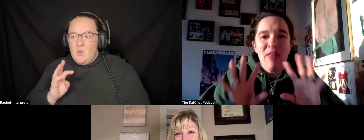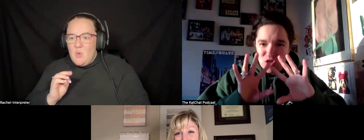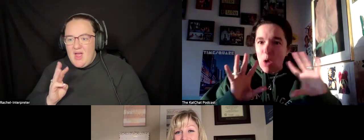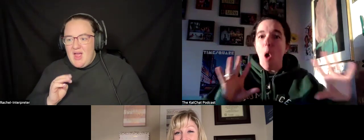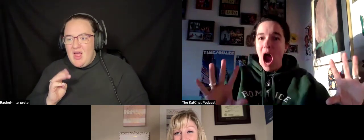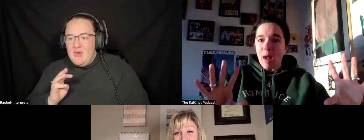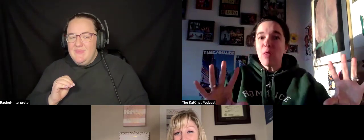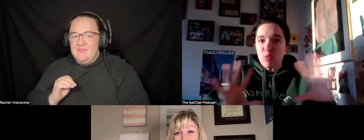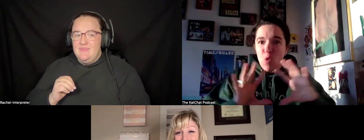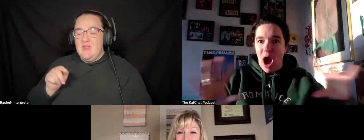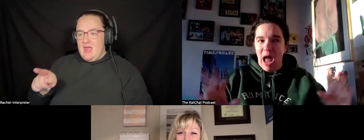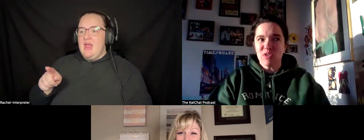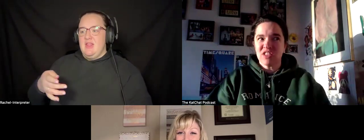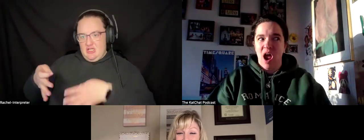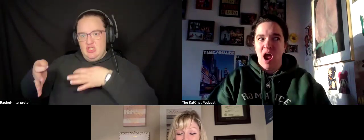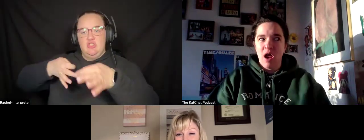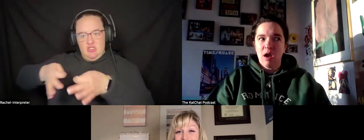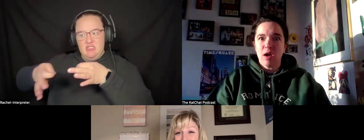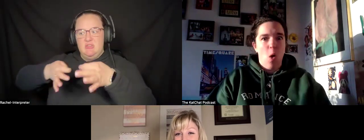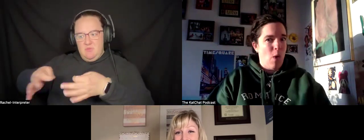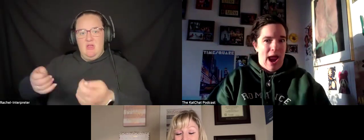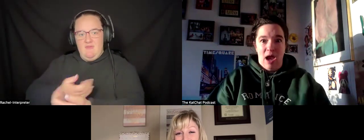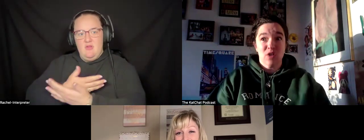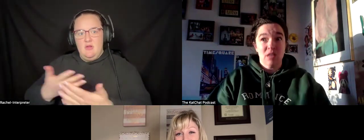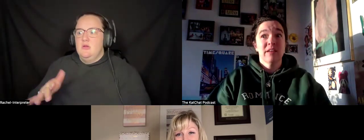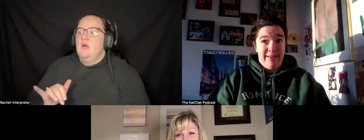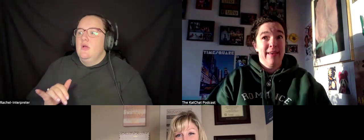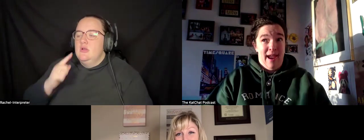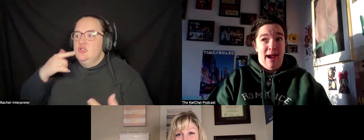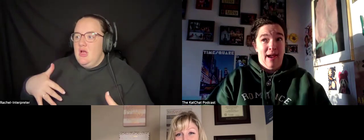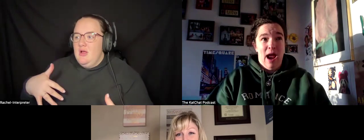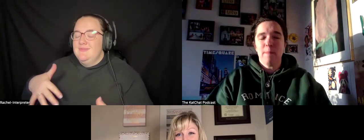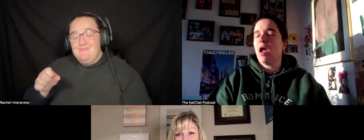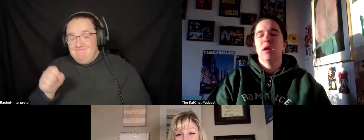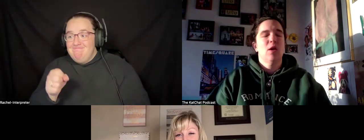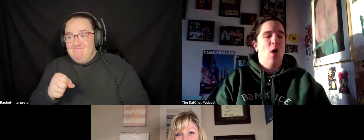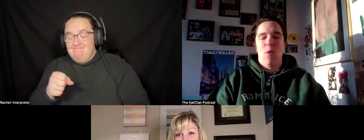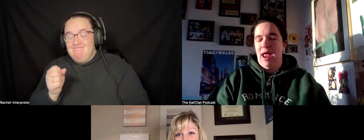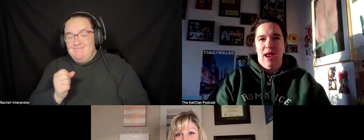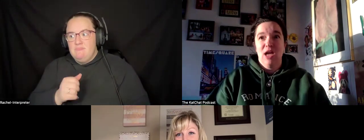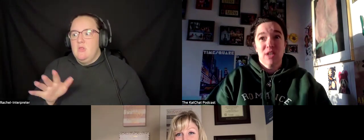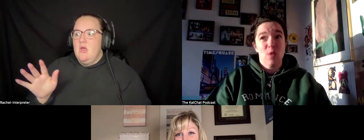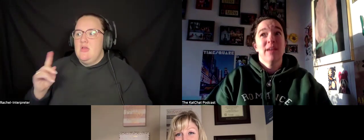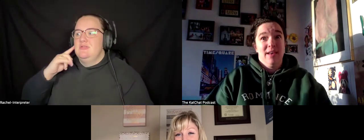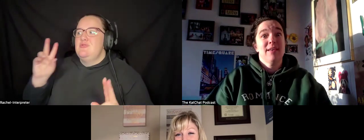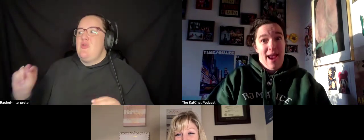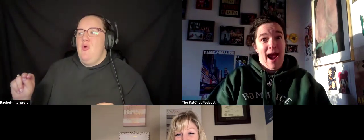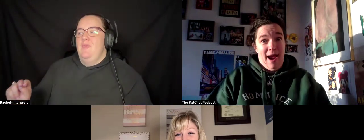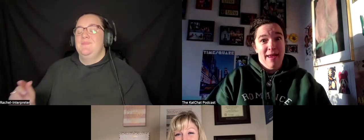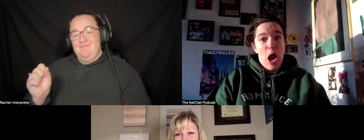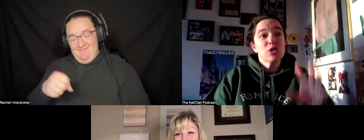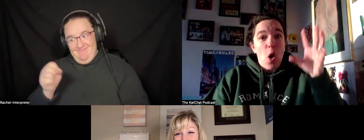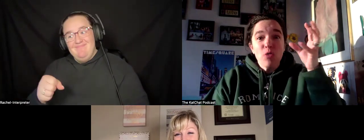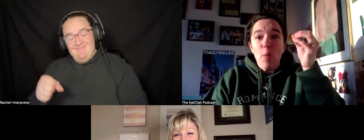wow. And then she walked me through it. I was just like, no way. She goes, yeah. I'm like, no way. She goes,